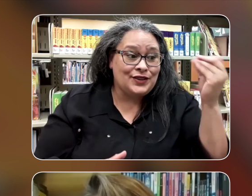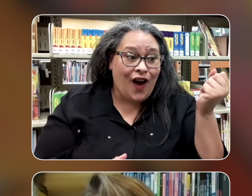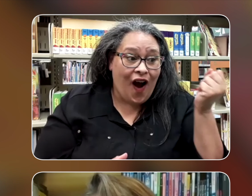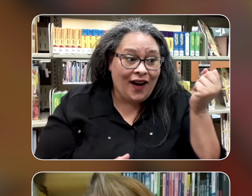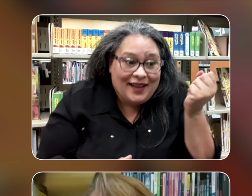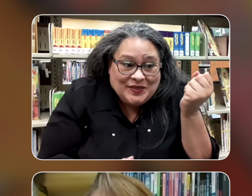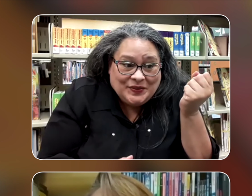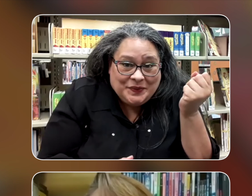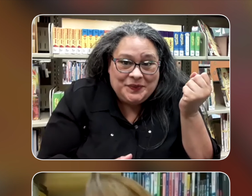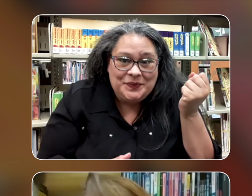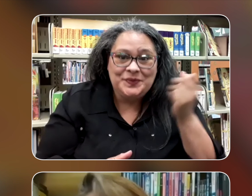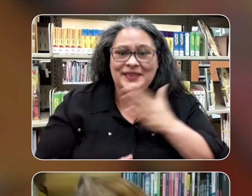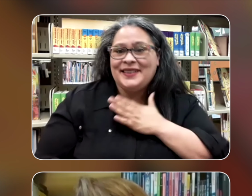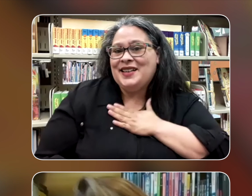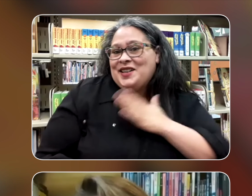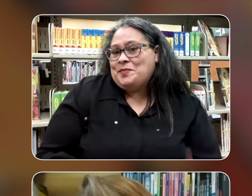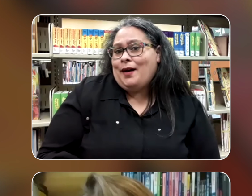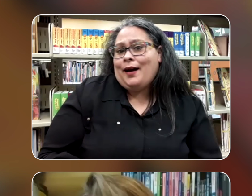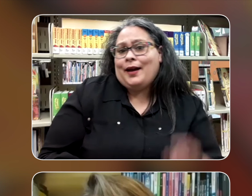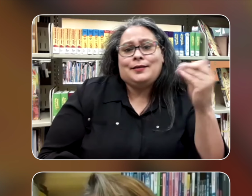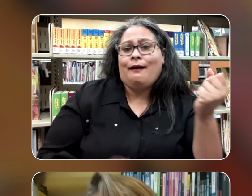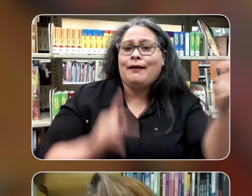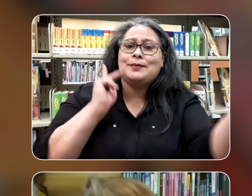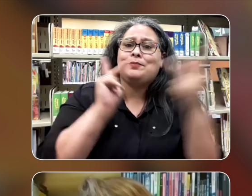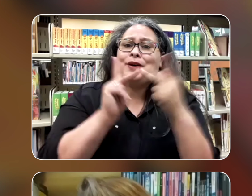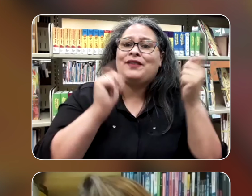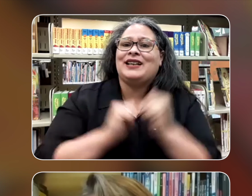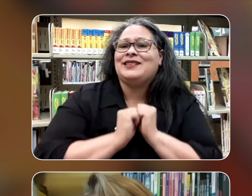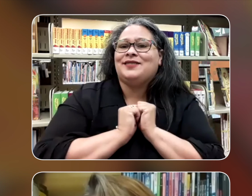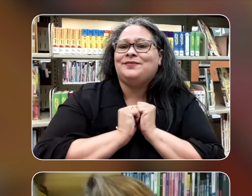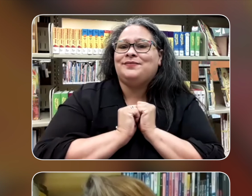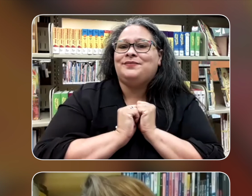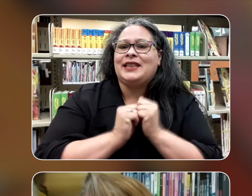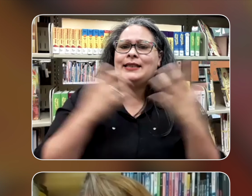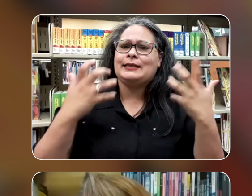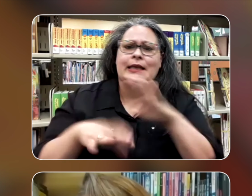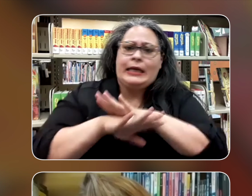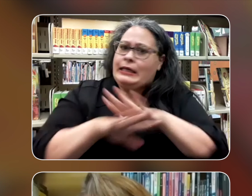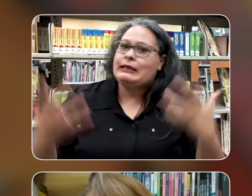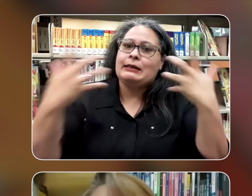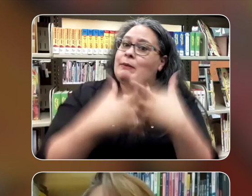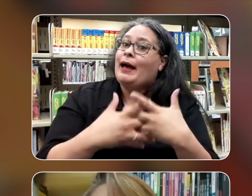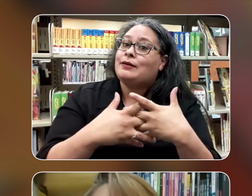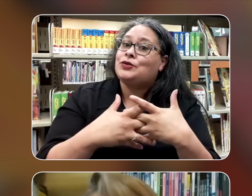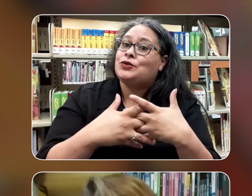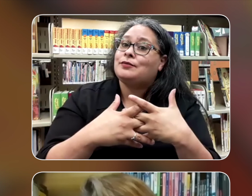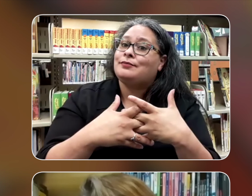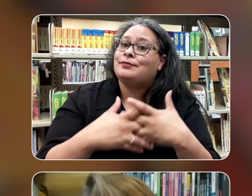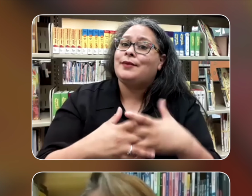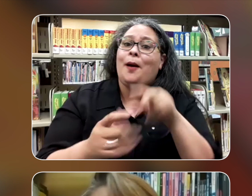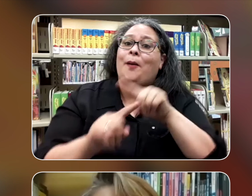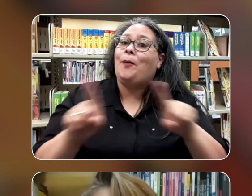says. My puppy is perfect. He's mismatched and simply